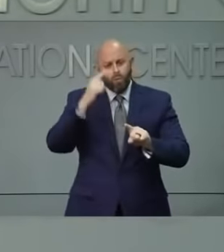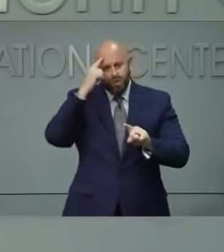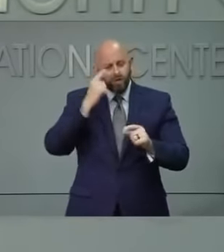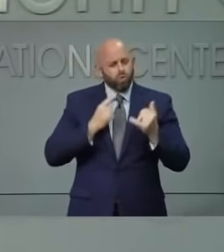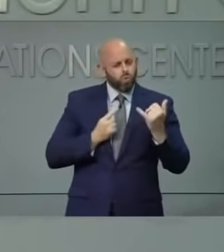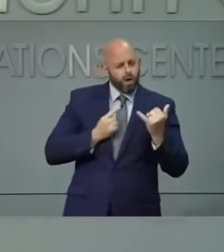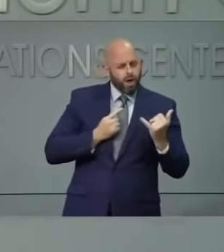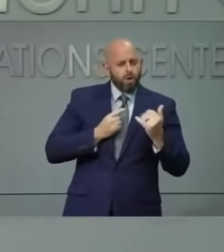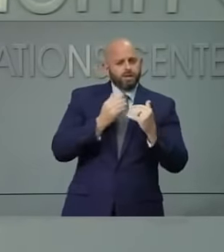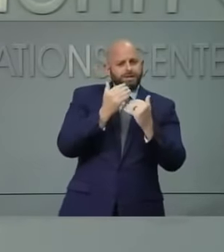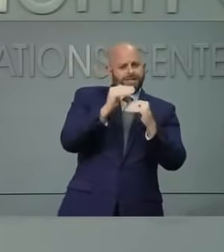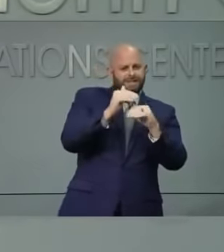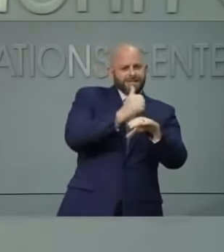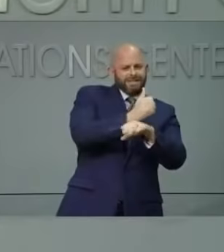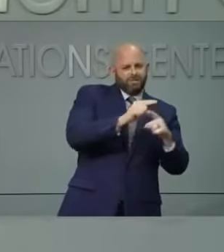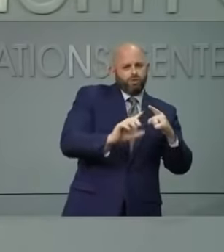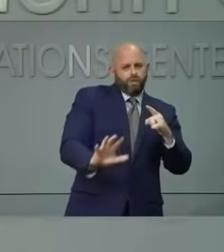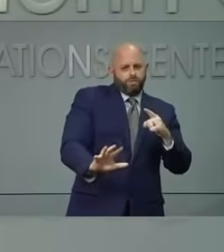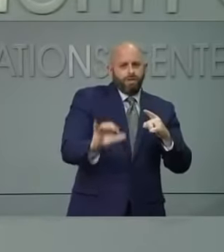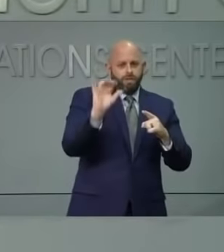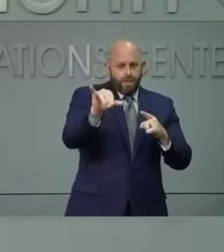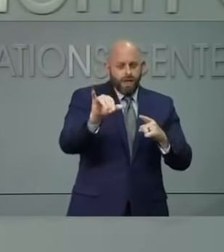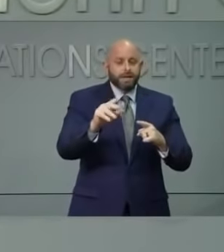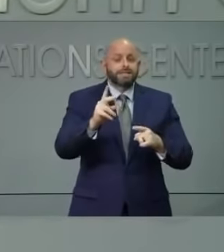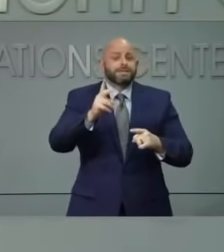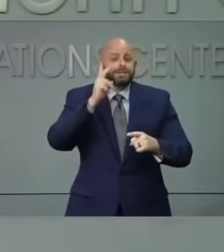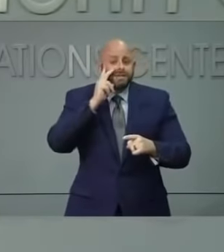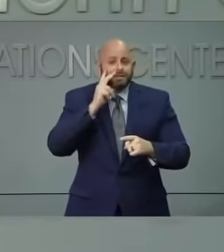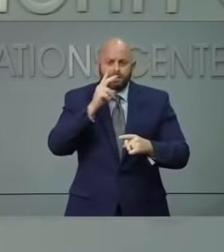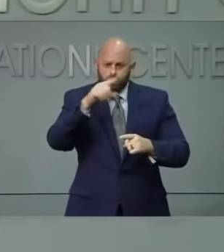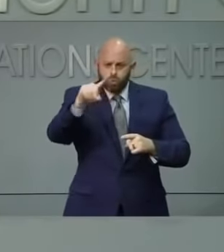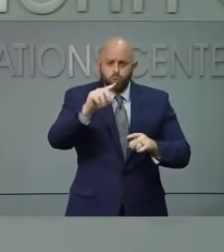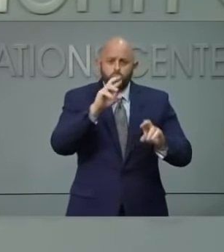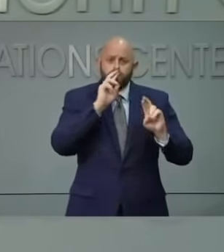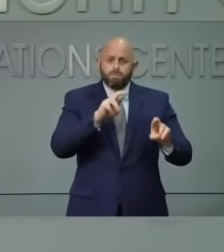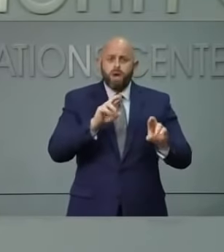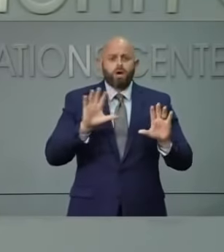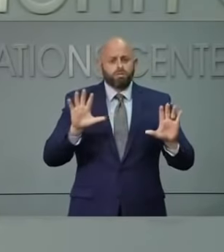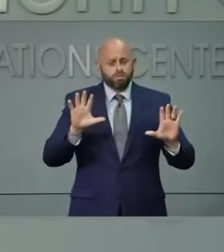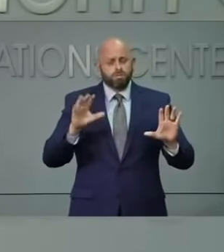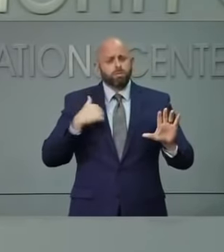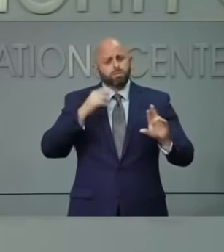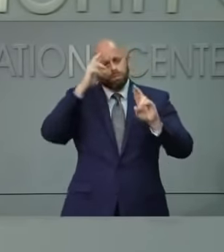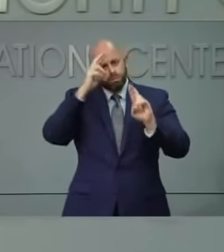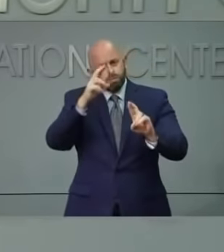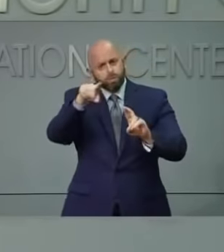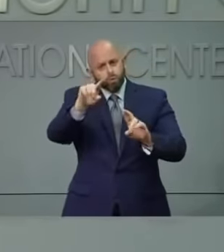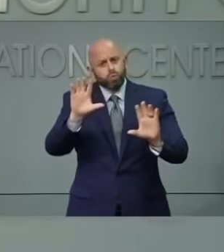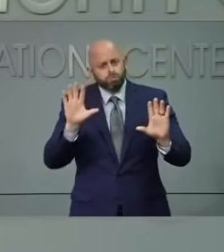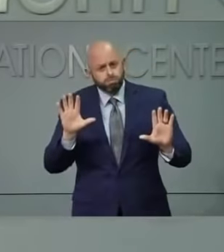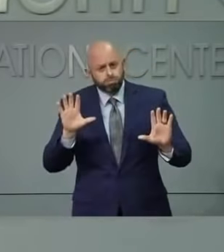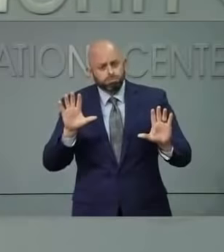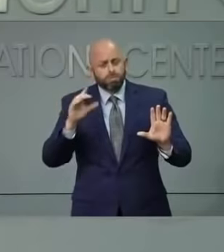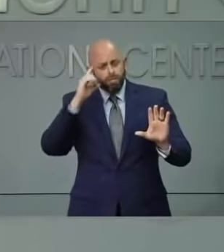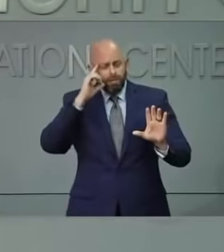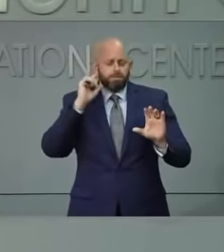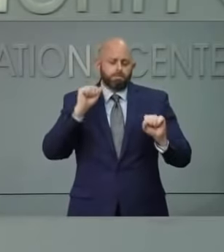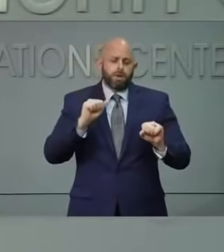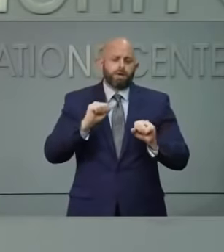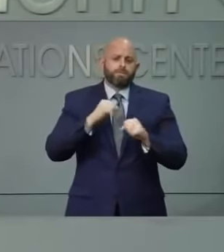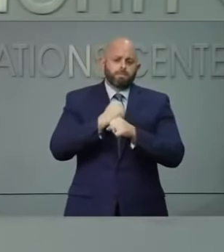right now, if we do this and people abide by it, then it'll make a positive difference.